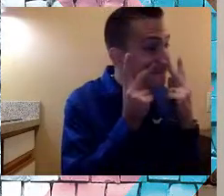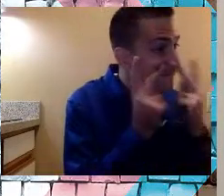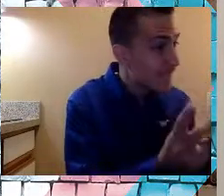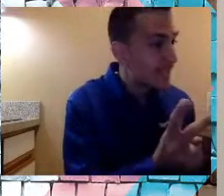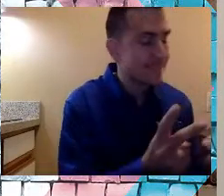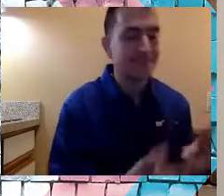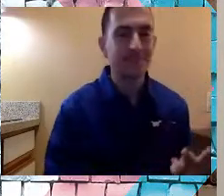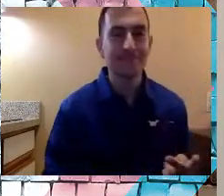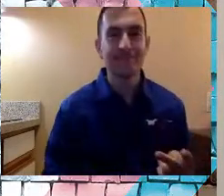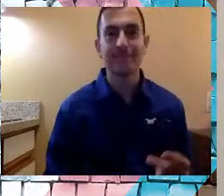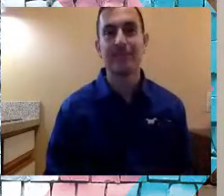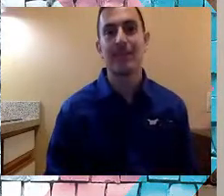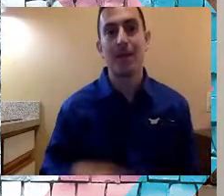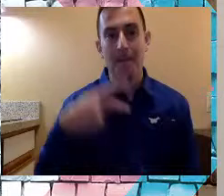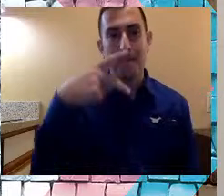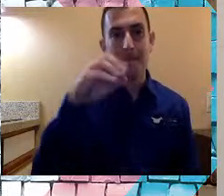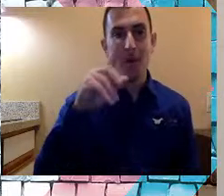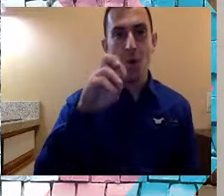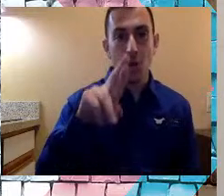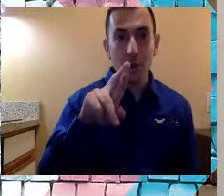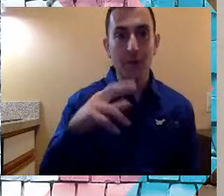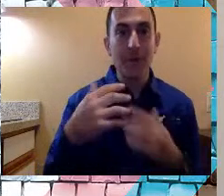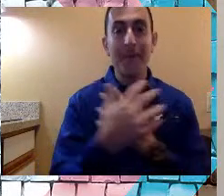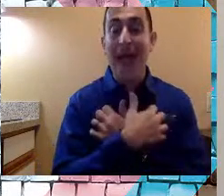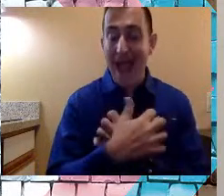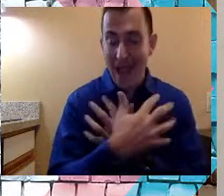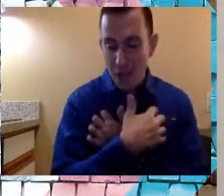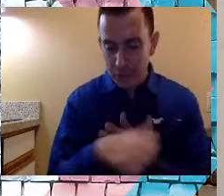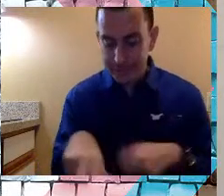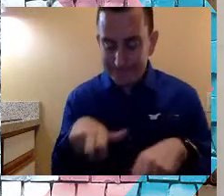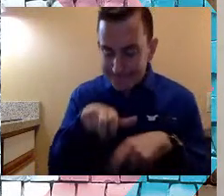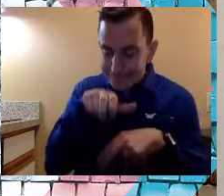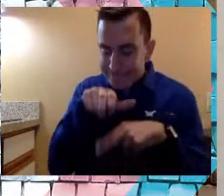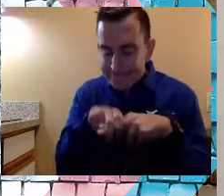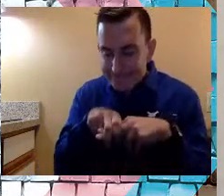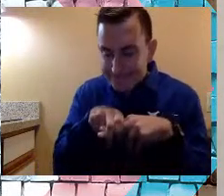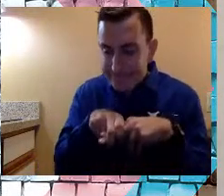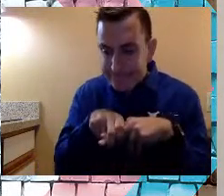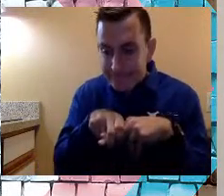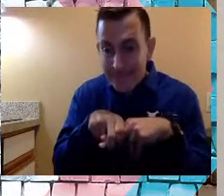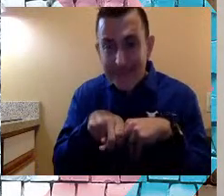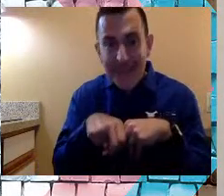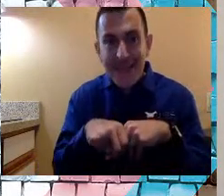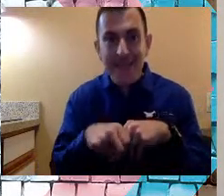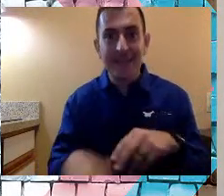little iceberg floating, and this penguin has come to say, hello.